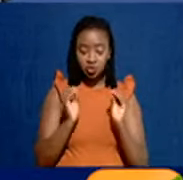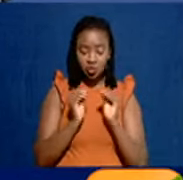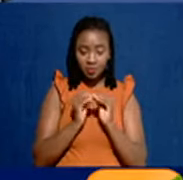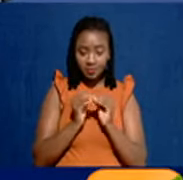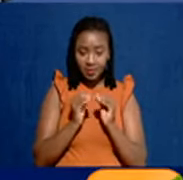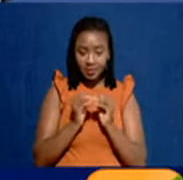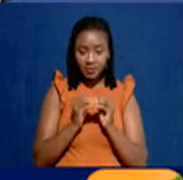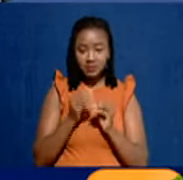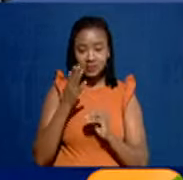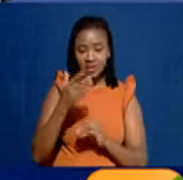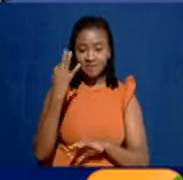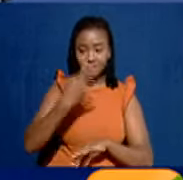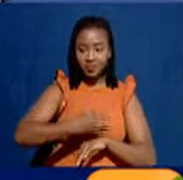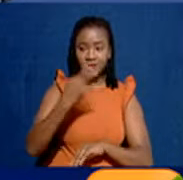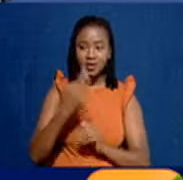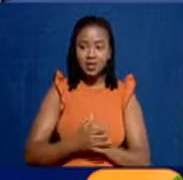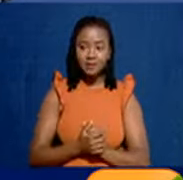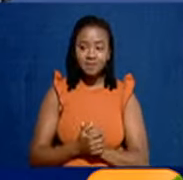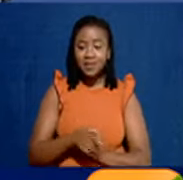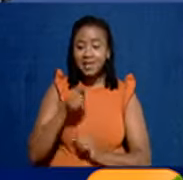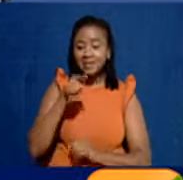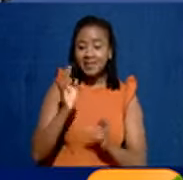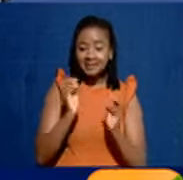Chinese capital. Well, the forum will see